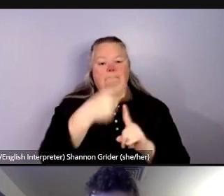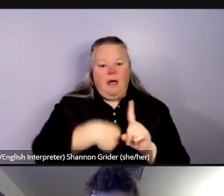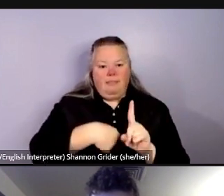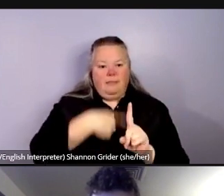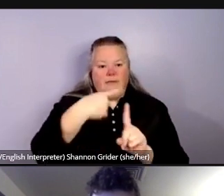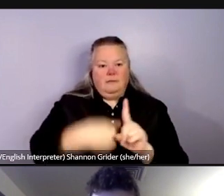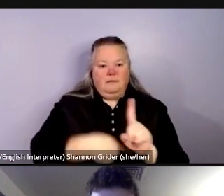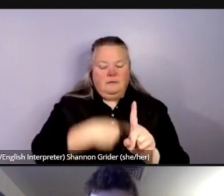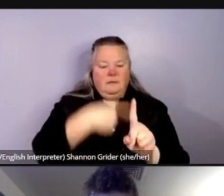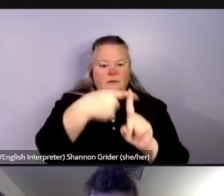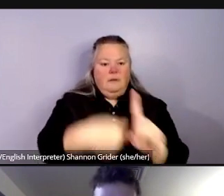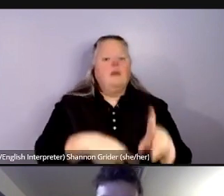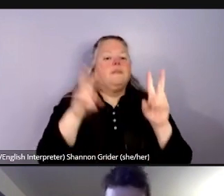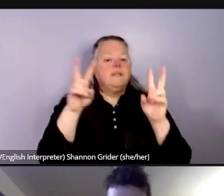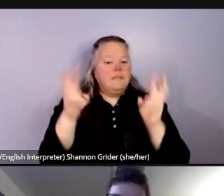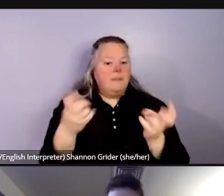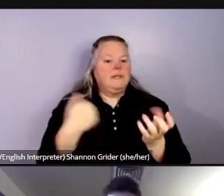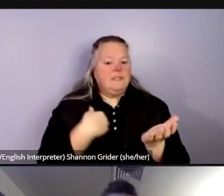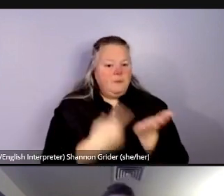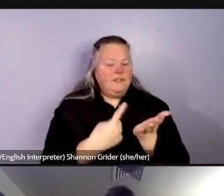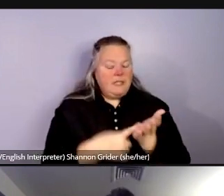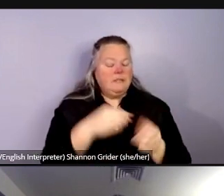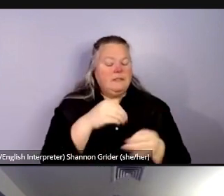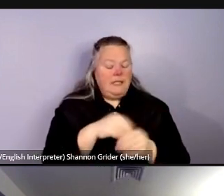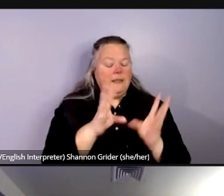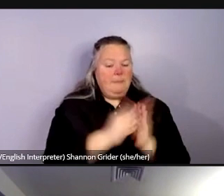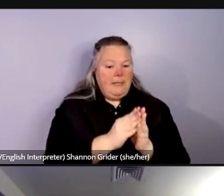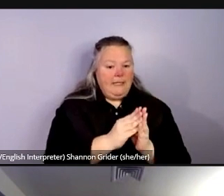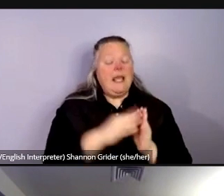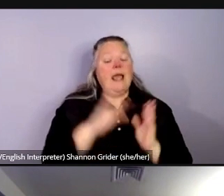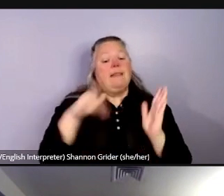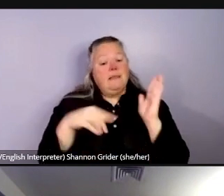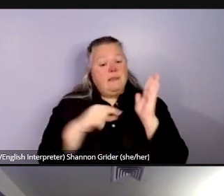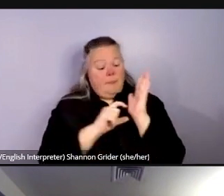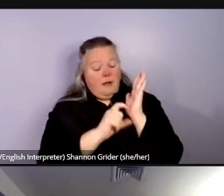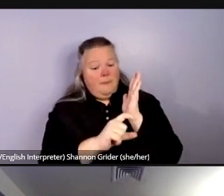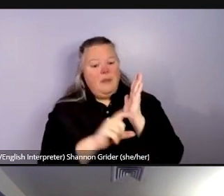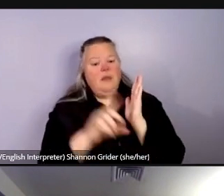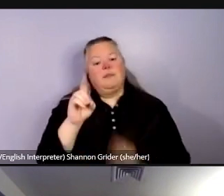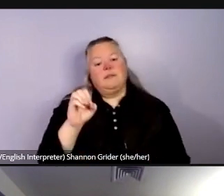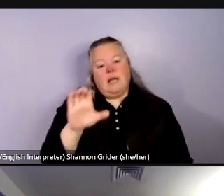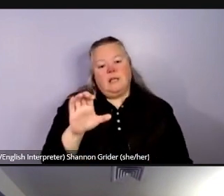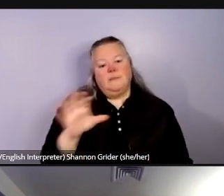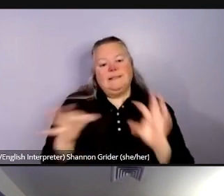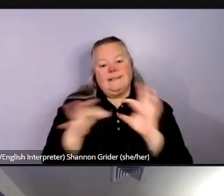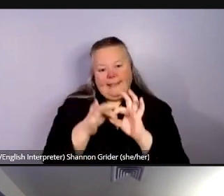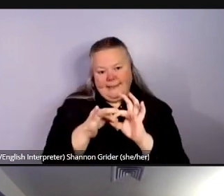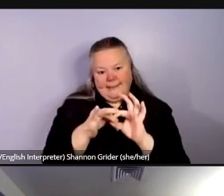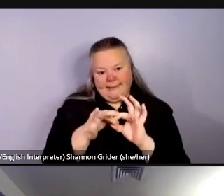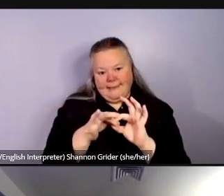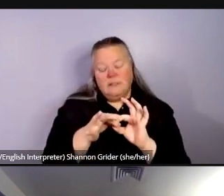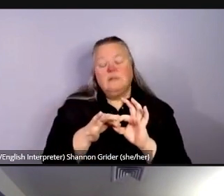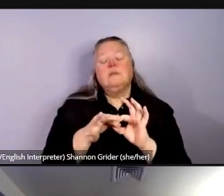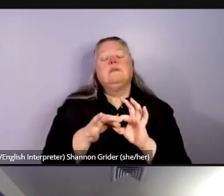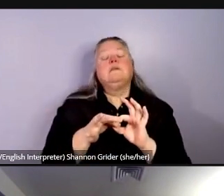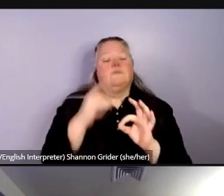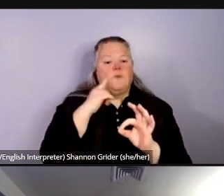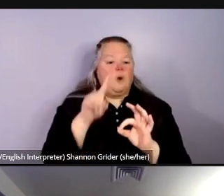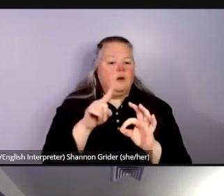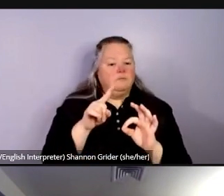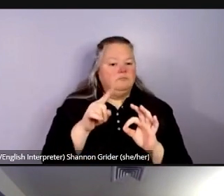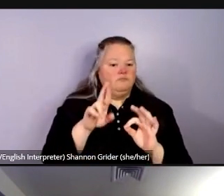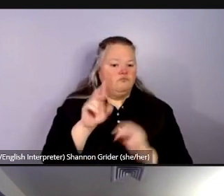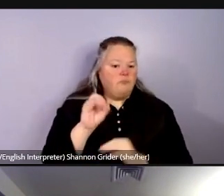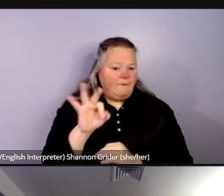we entertained in our meetings. And then at the bottom, it has the documents linked in that you may want